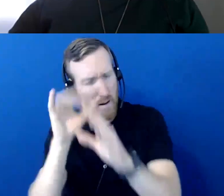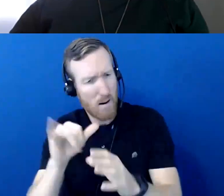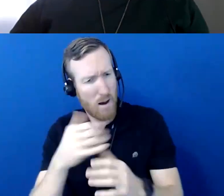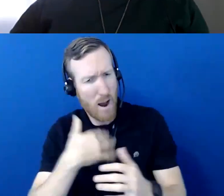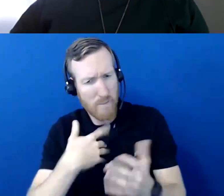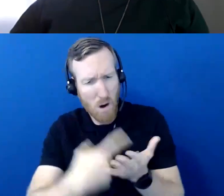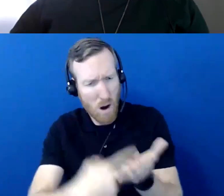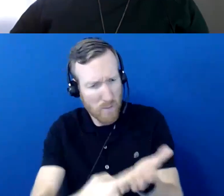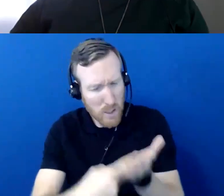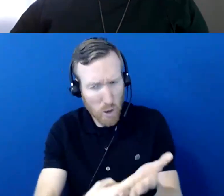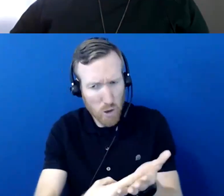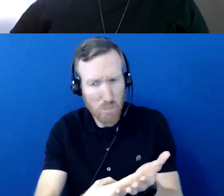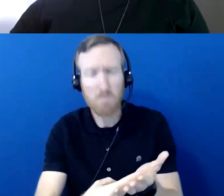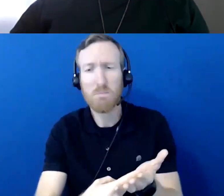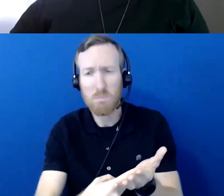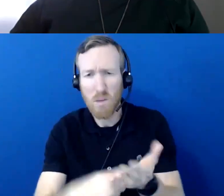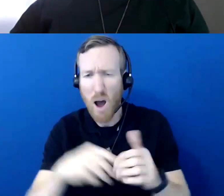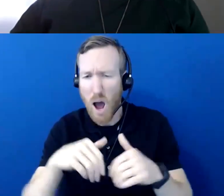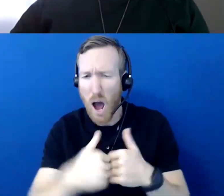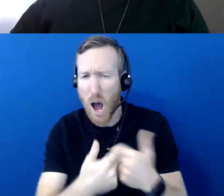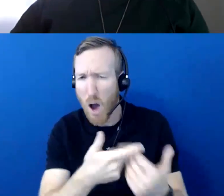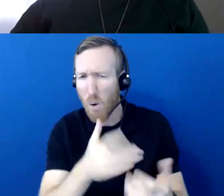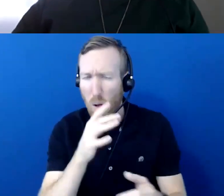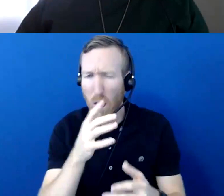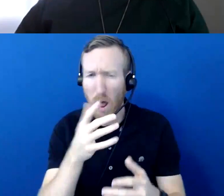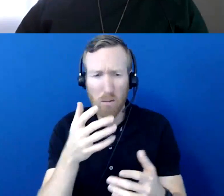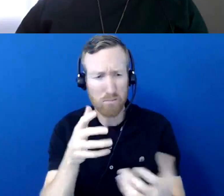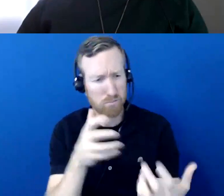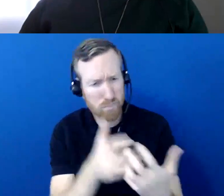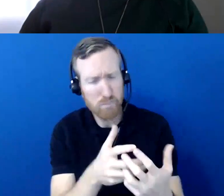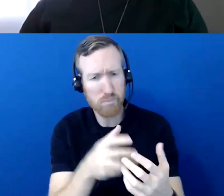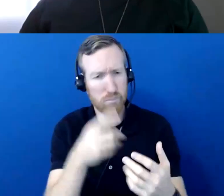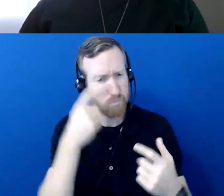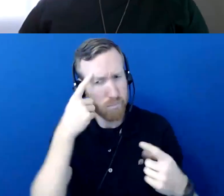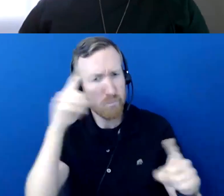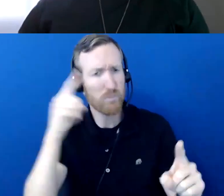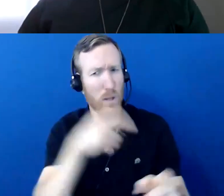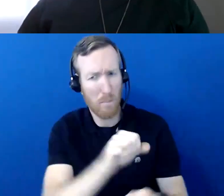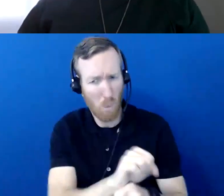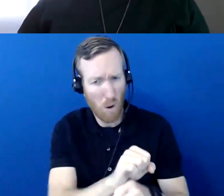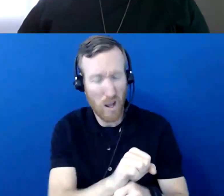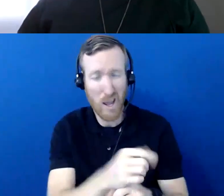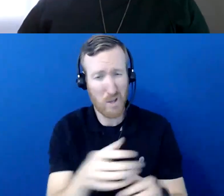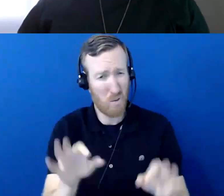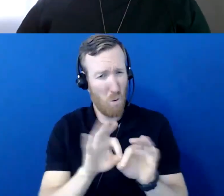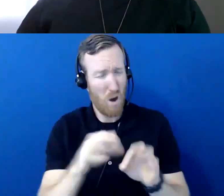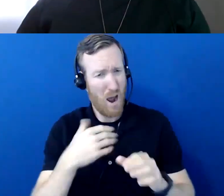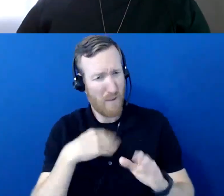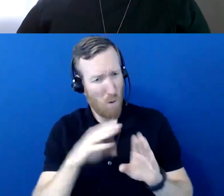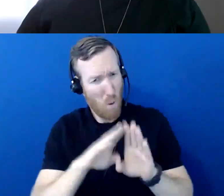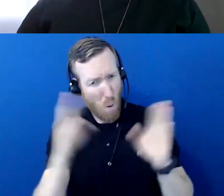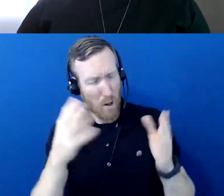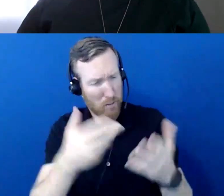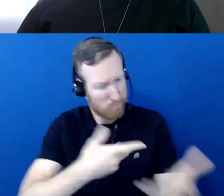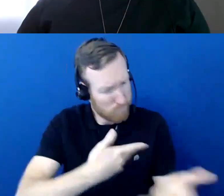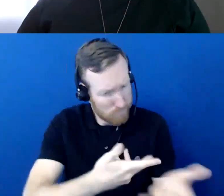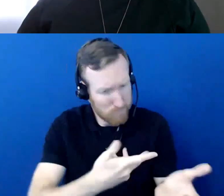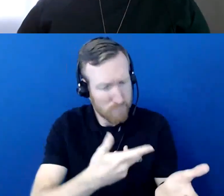understand how it will work, and to have that open dialogue. Because let's not forget the